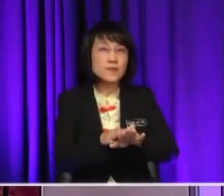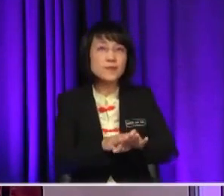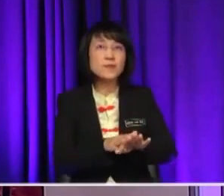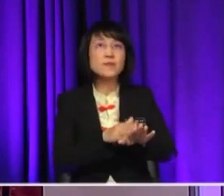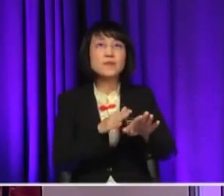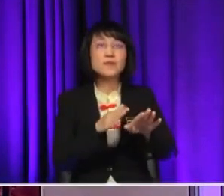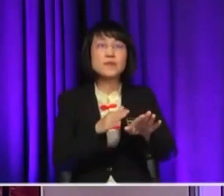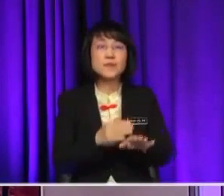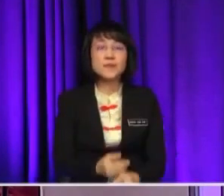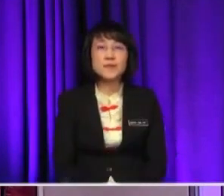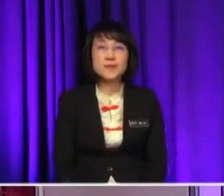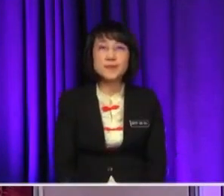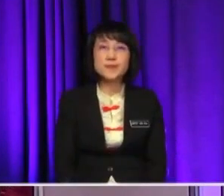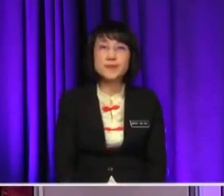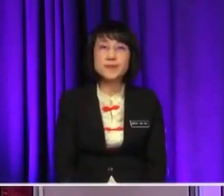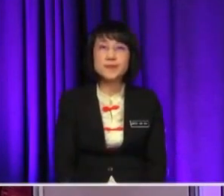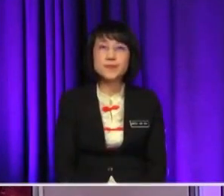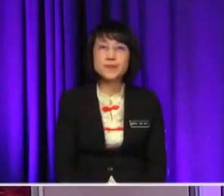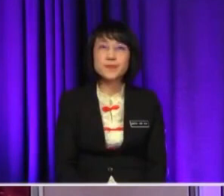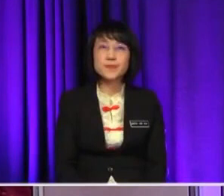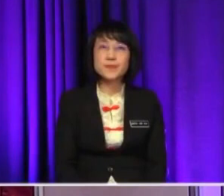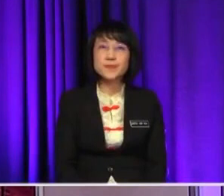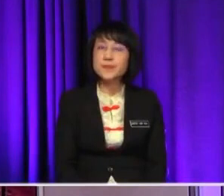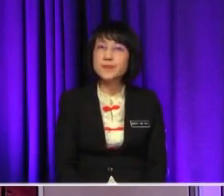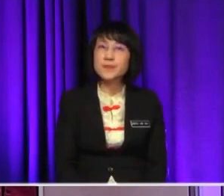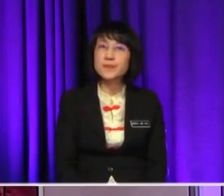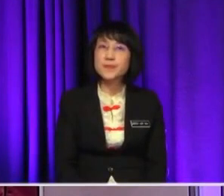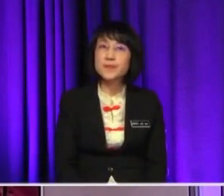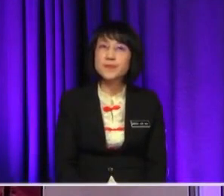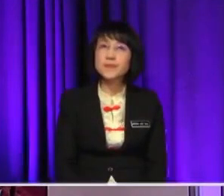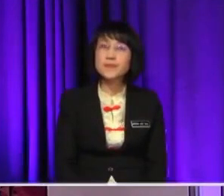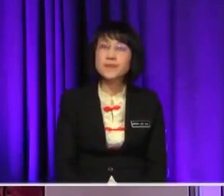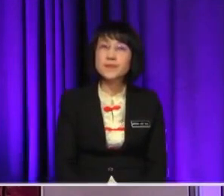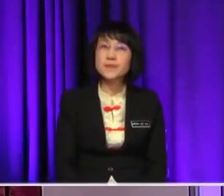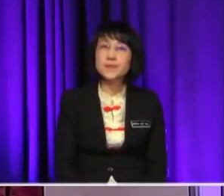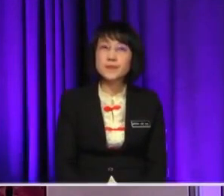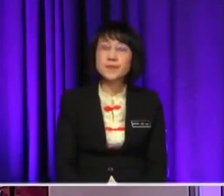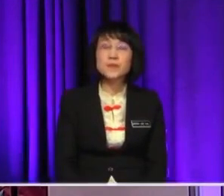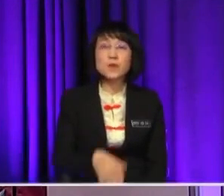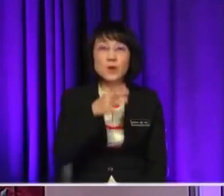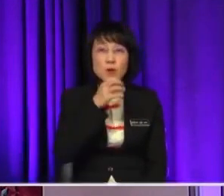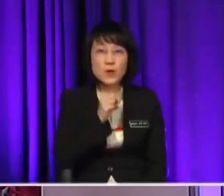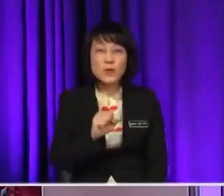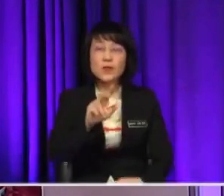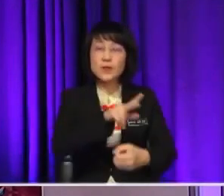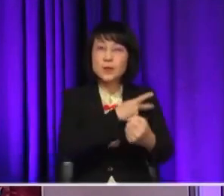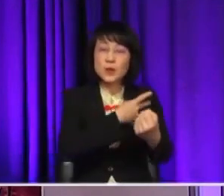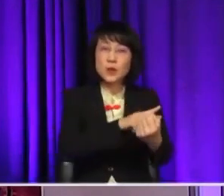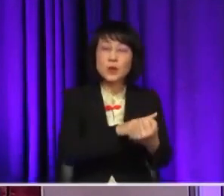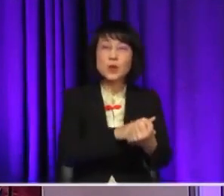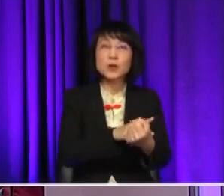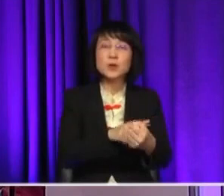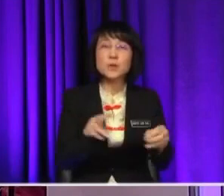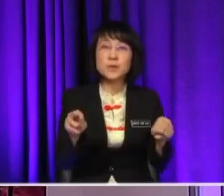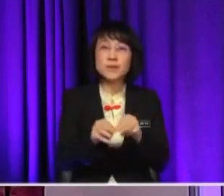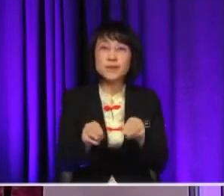of playfulness? There's usually a beat, especially for older poems like the one that we are doing now, addressed to a